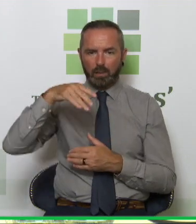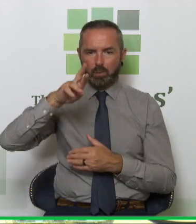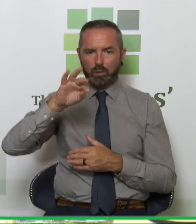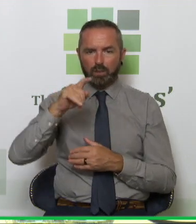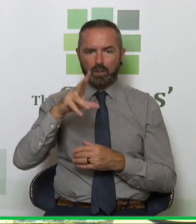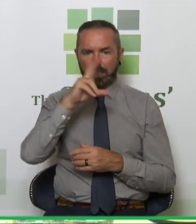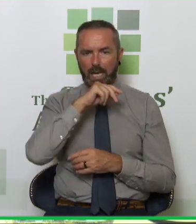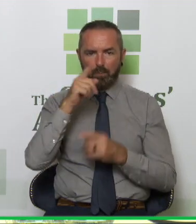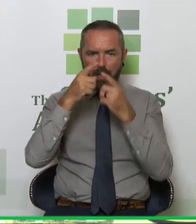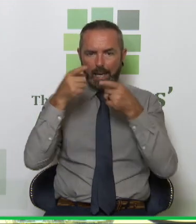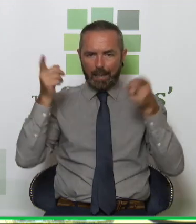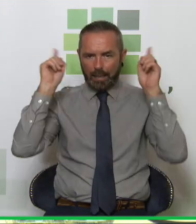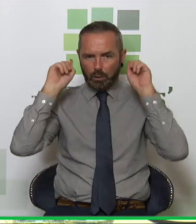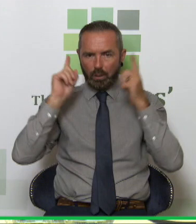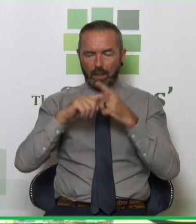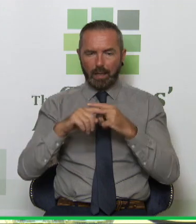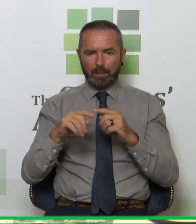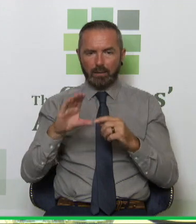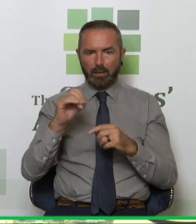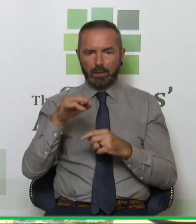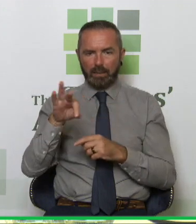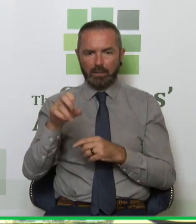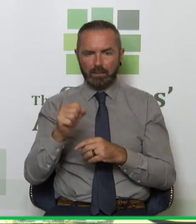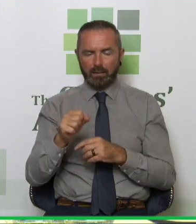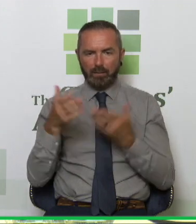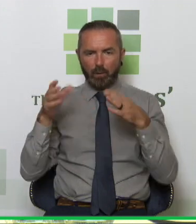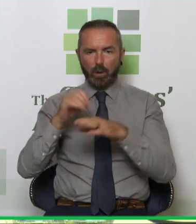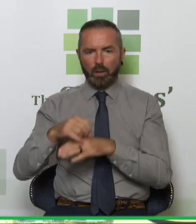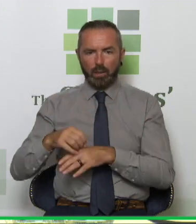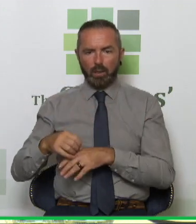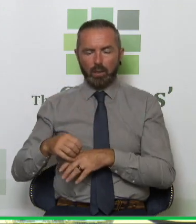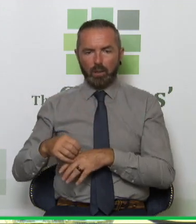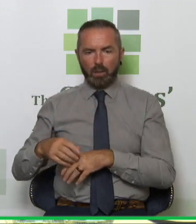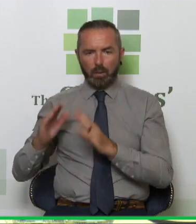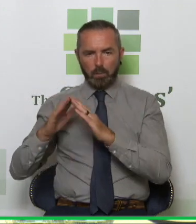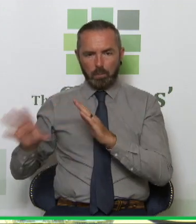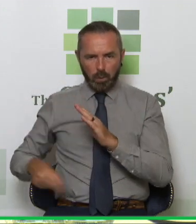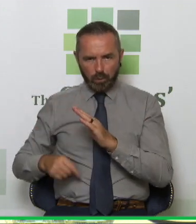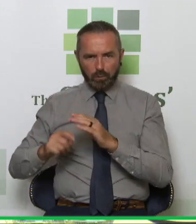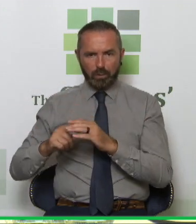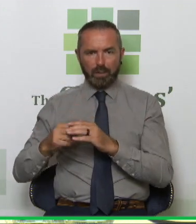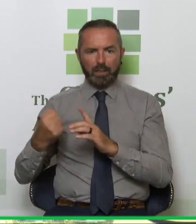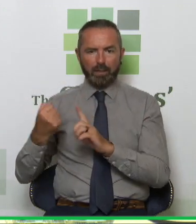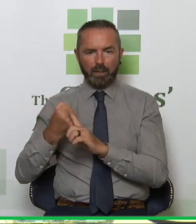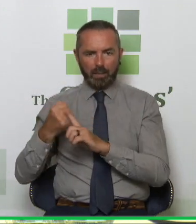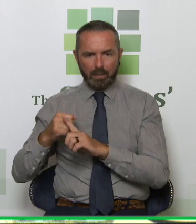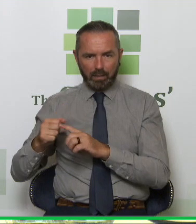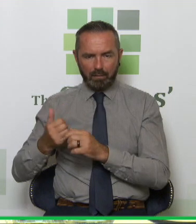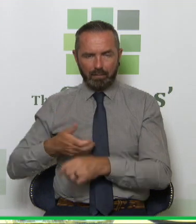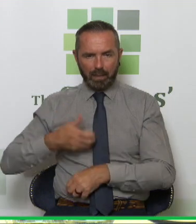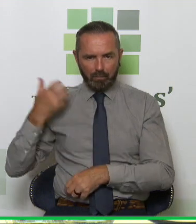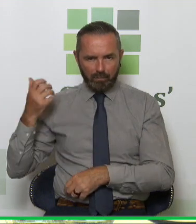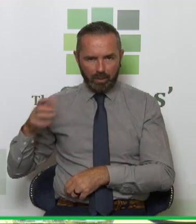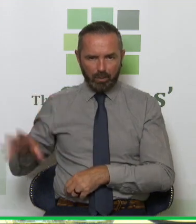and colleagues. And that one looked at burglary, aggravated burglary, and robberies and aggravated robberies. So again, what that one looked at